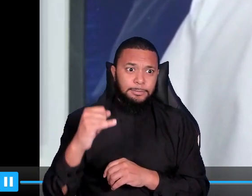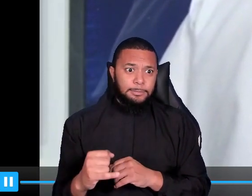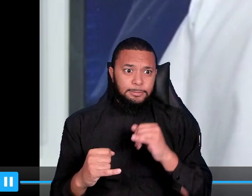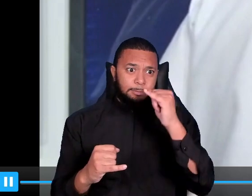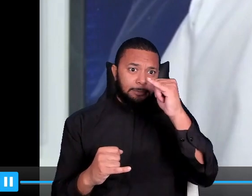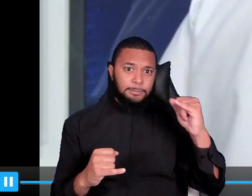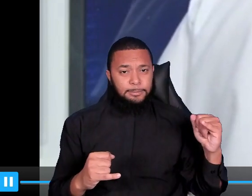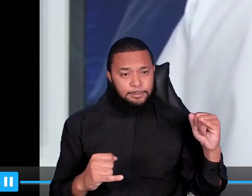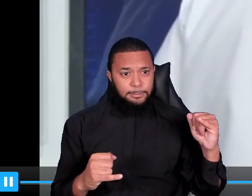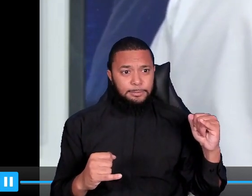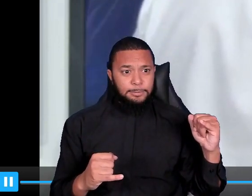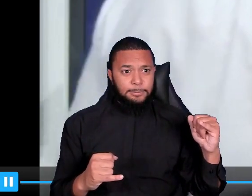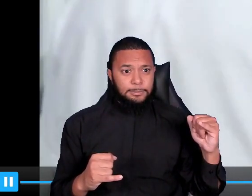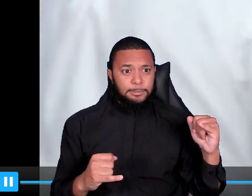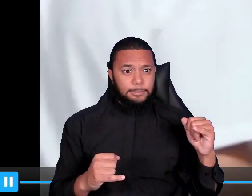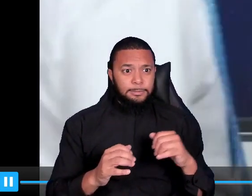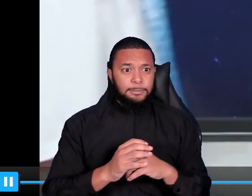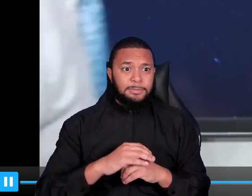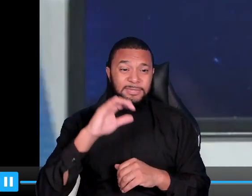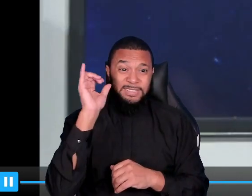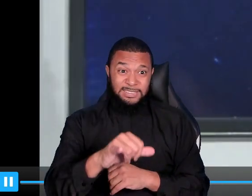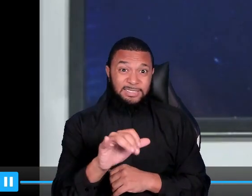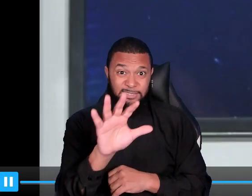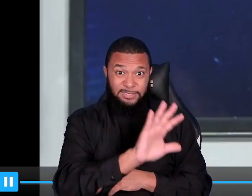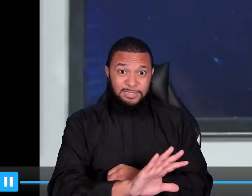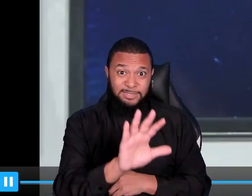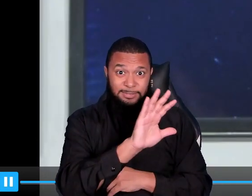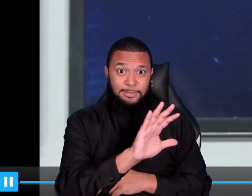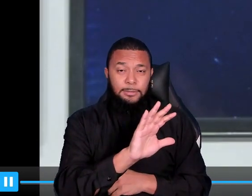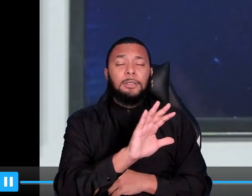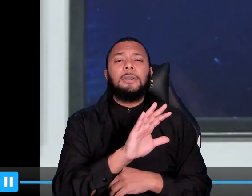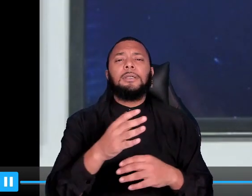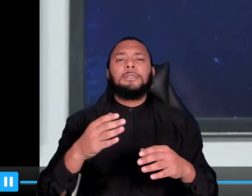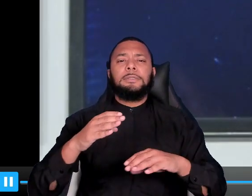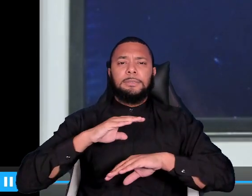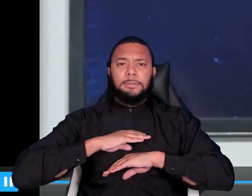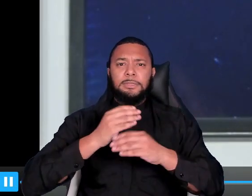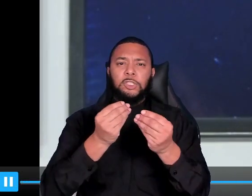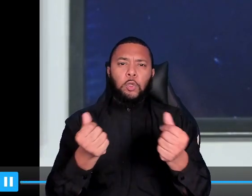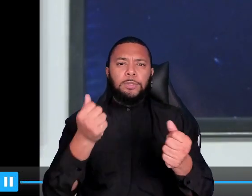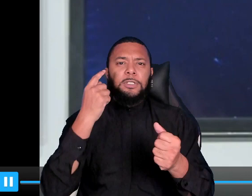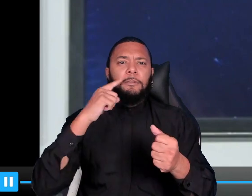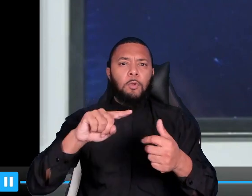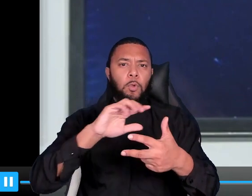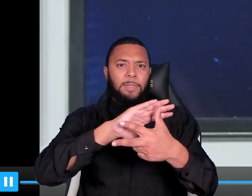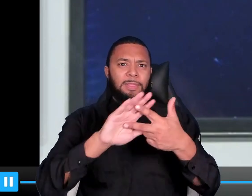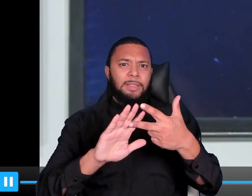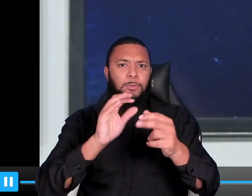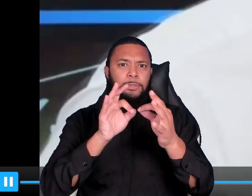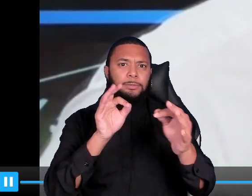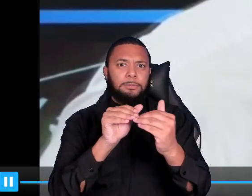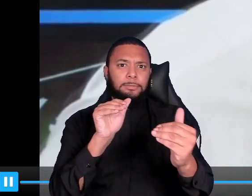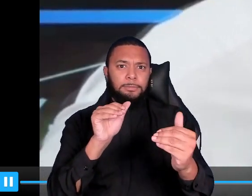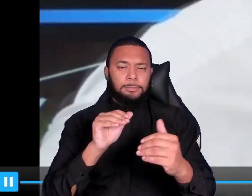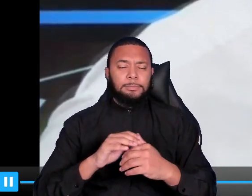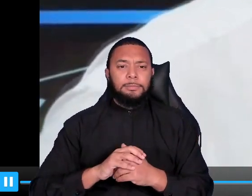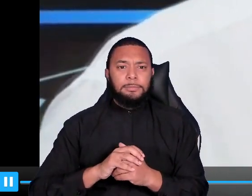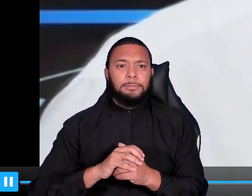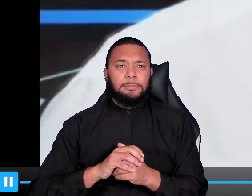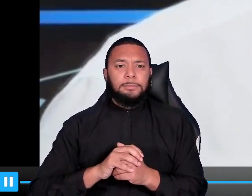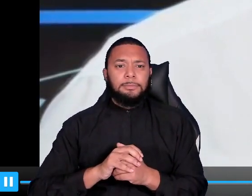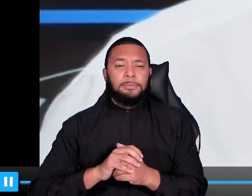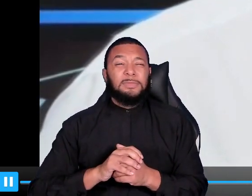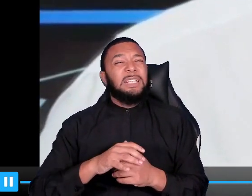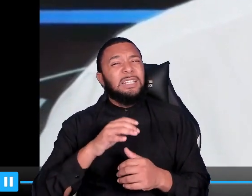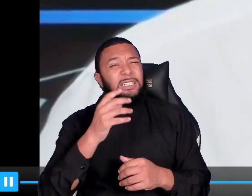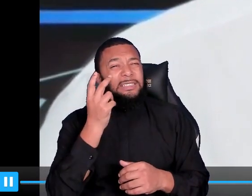here. That region is the solution to that system of inequalities. Now, like I say, this